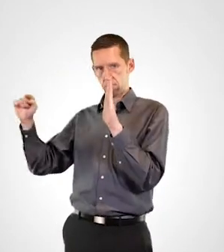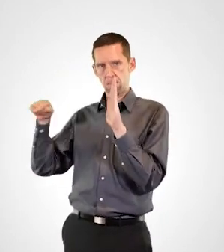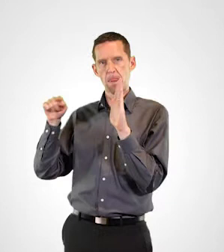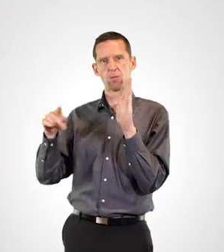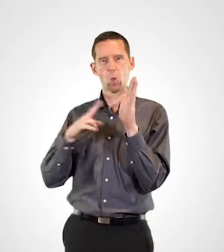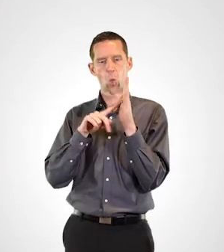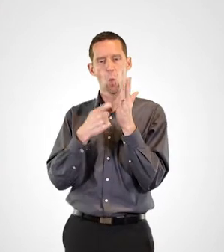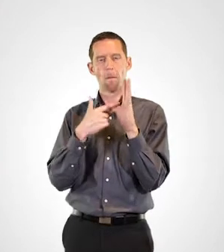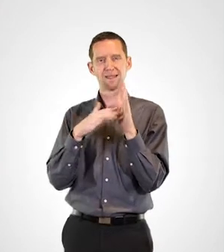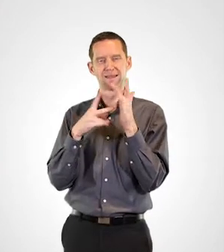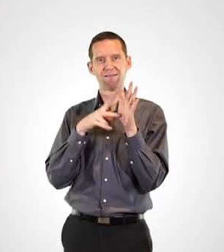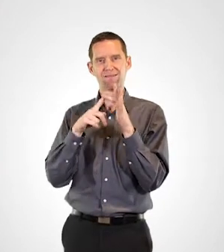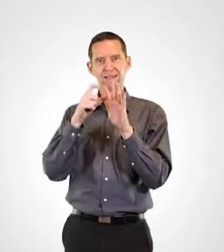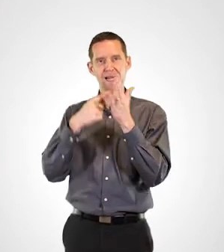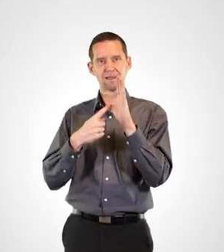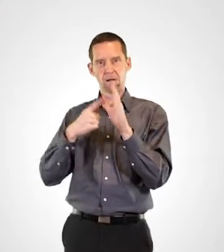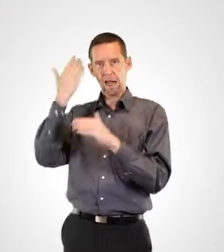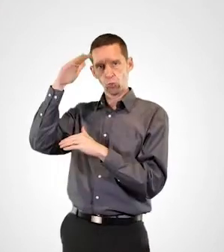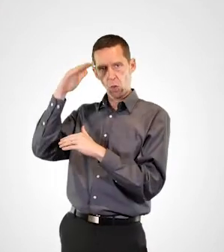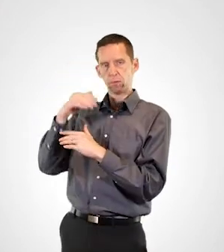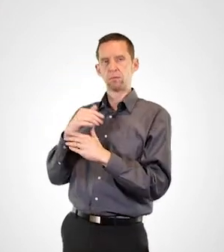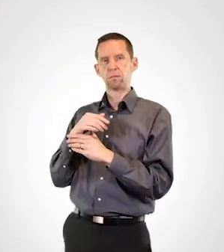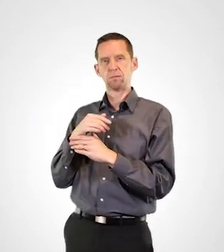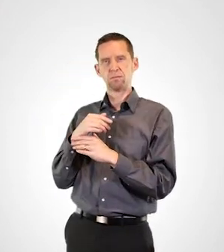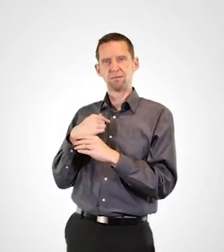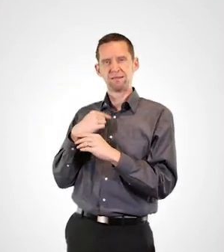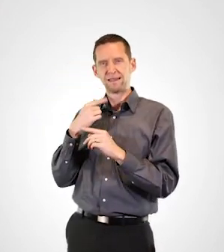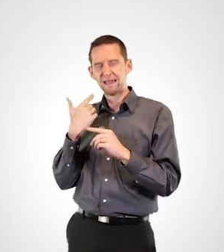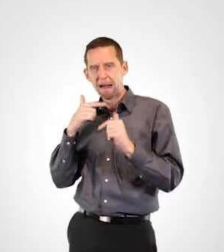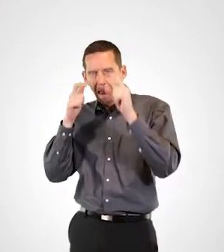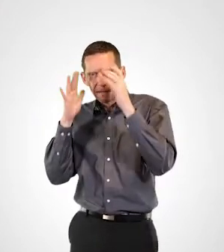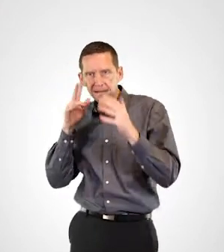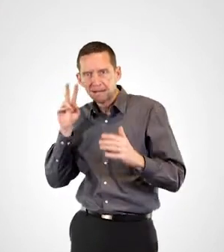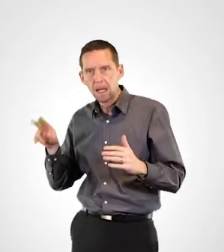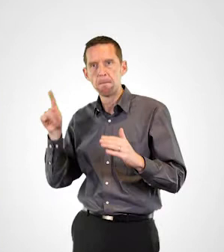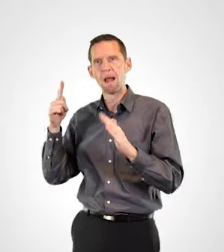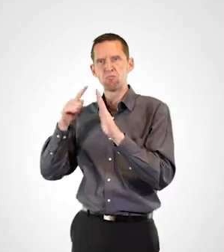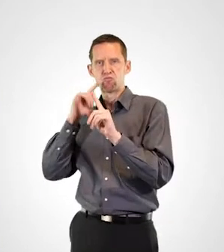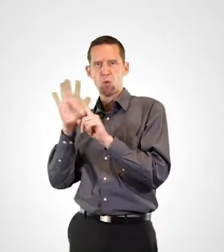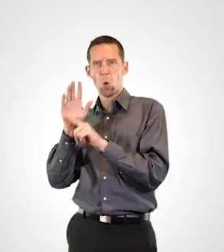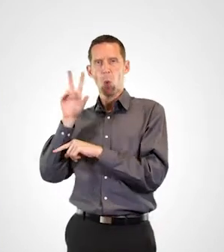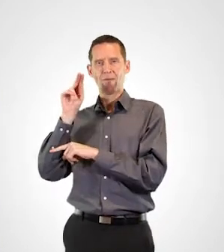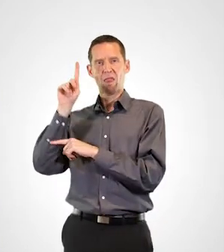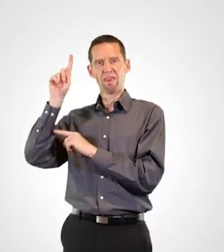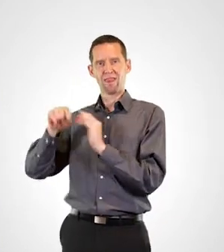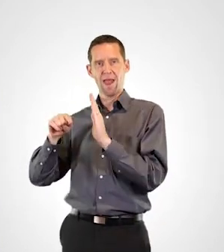normative data, which is coming in at about, oops, don't have my glasses on, but it's coming in at about